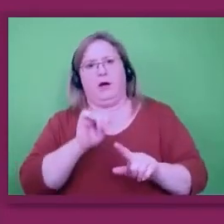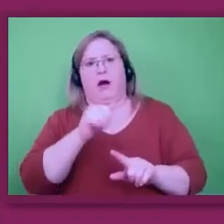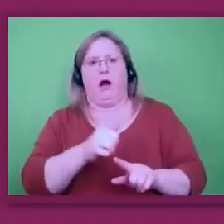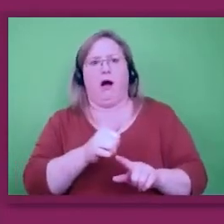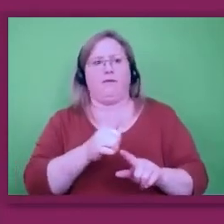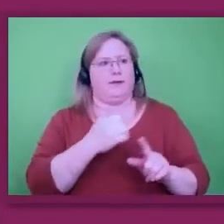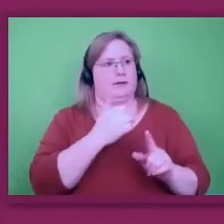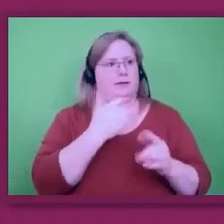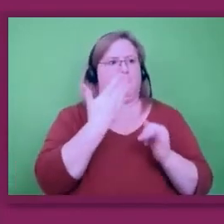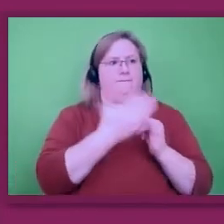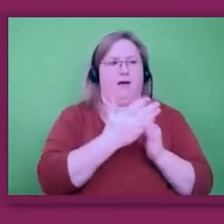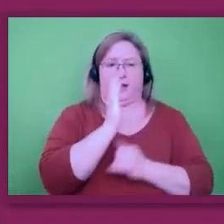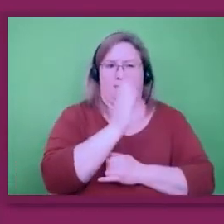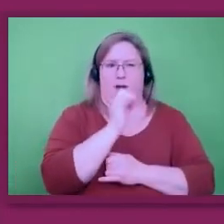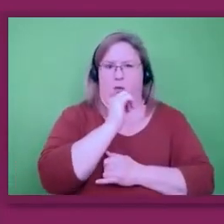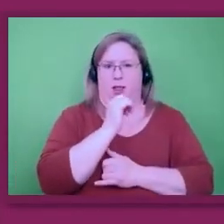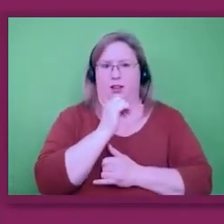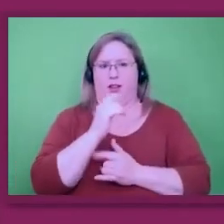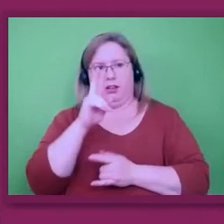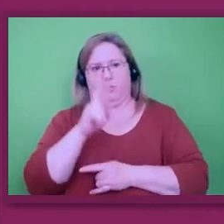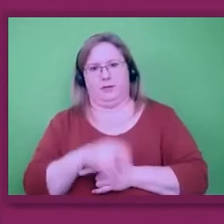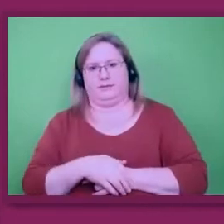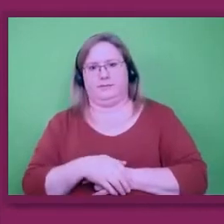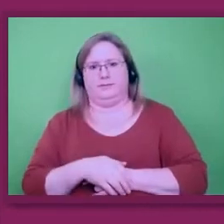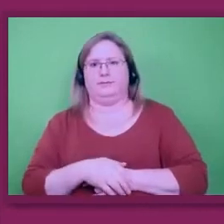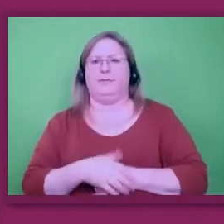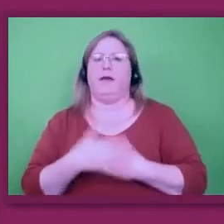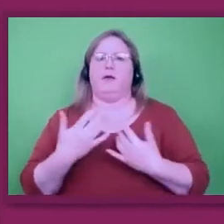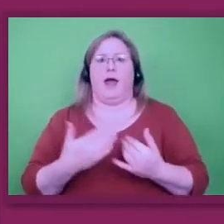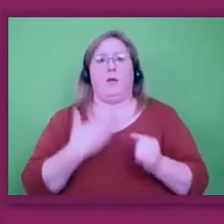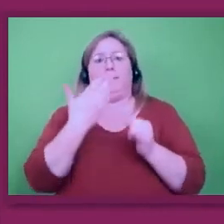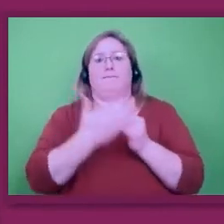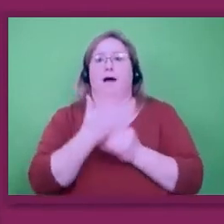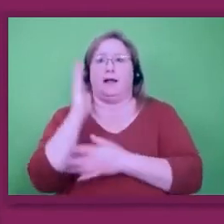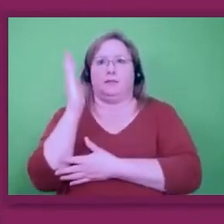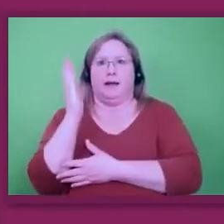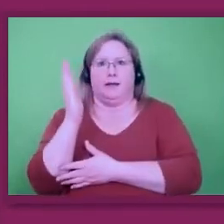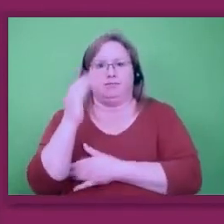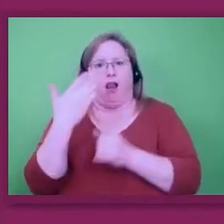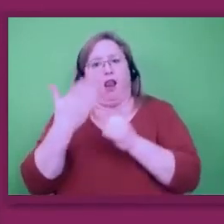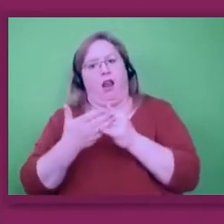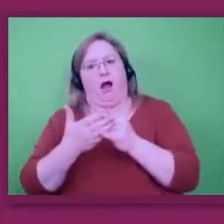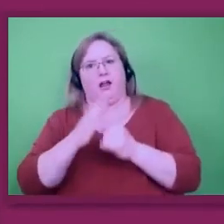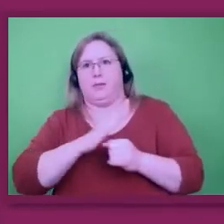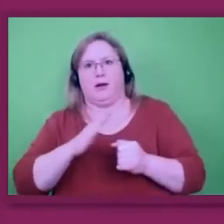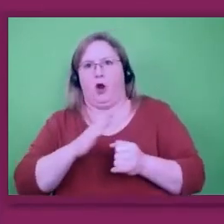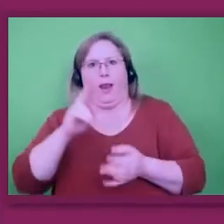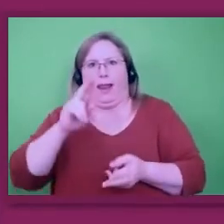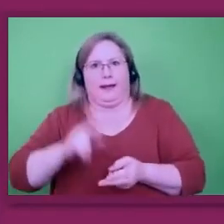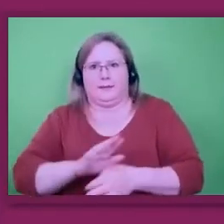speaker. And to our final speaker, last but by no means least,